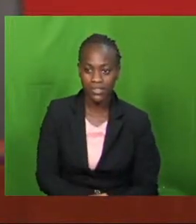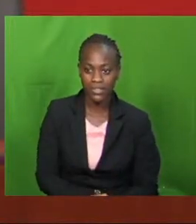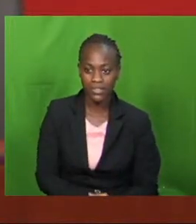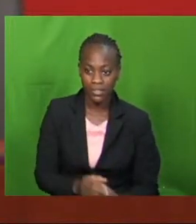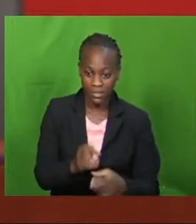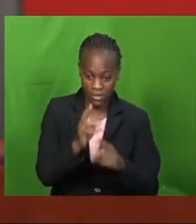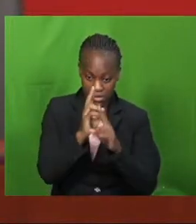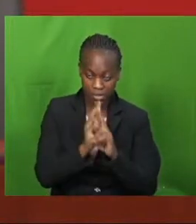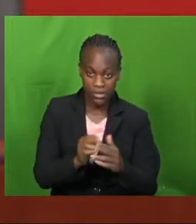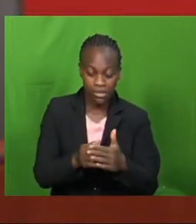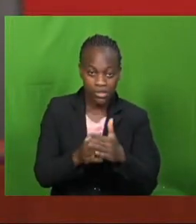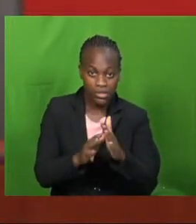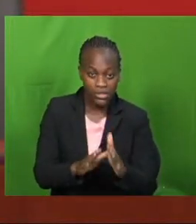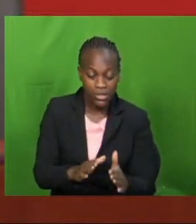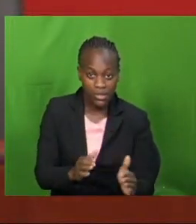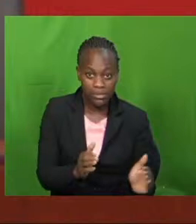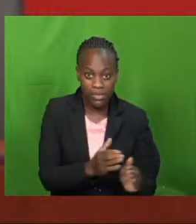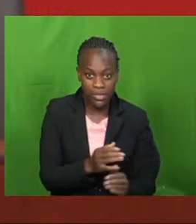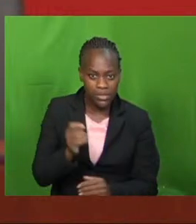Minority Whip.